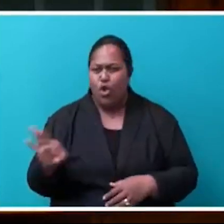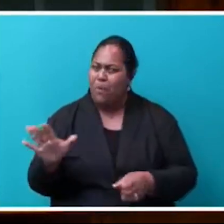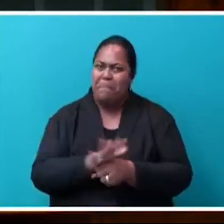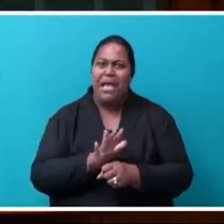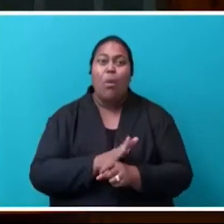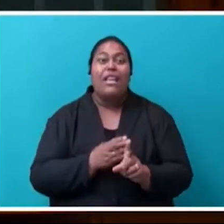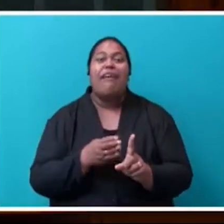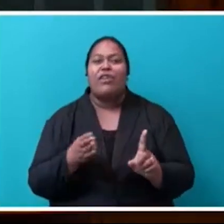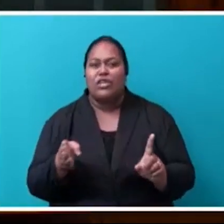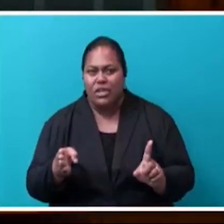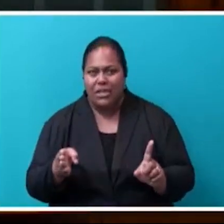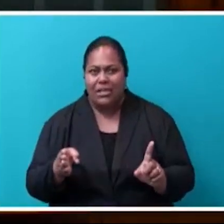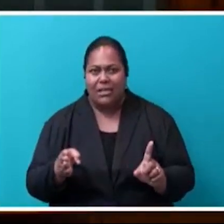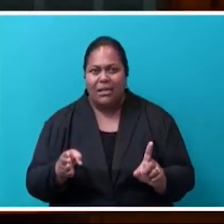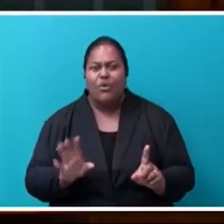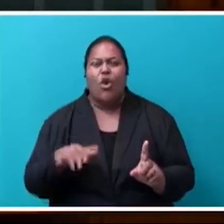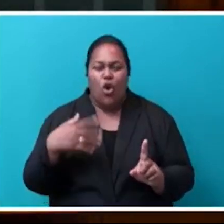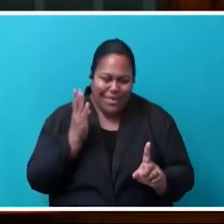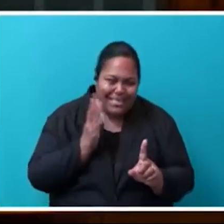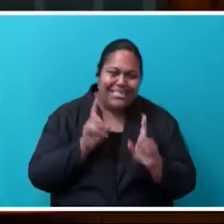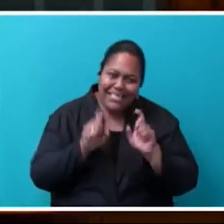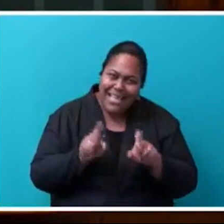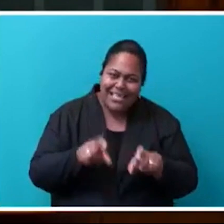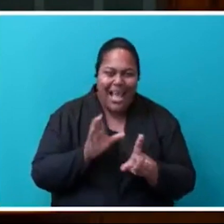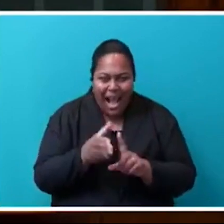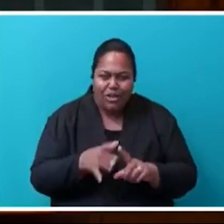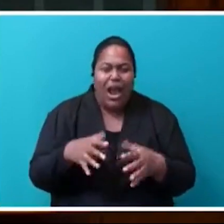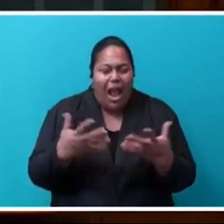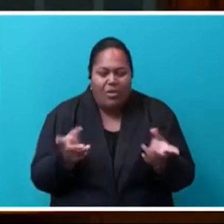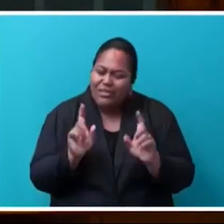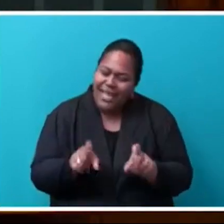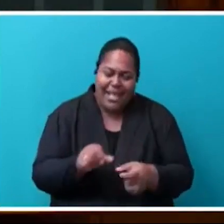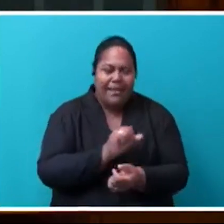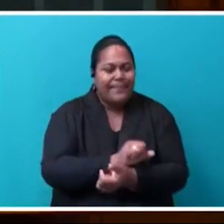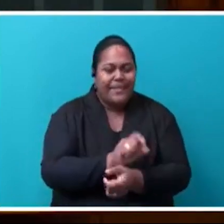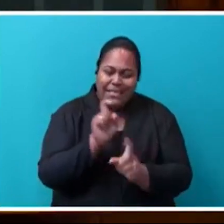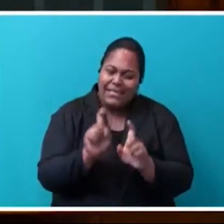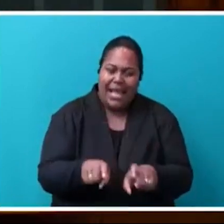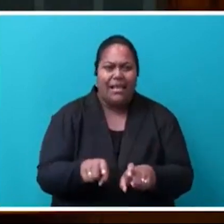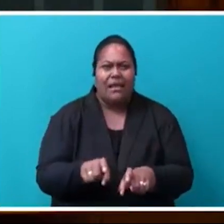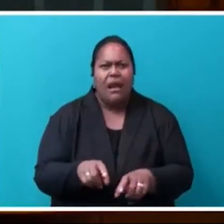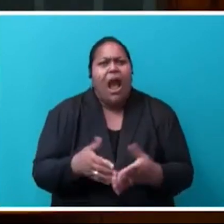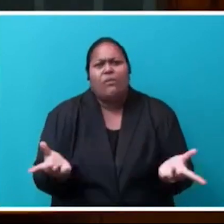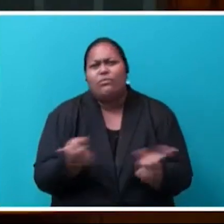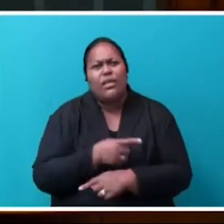left out what we have, our cultural tradition, how to change a man, how to change a woman. And it's